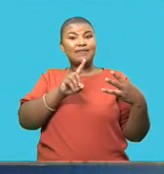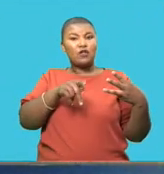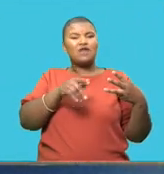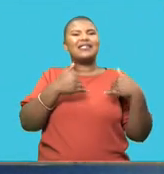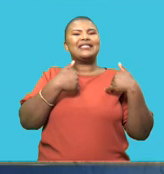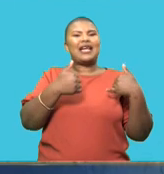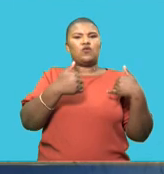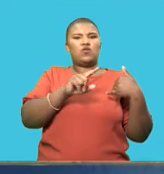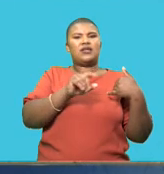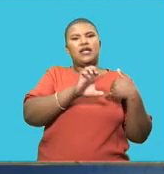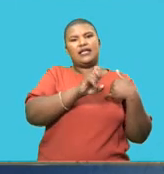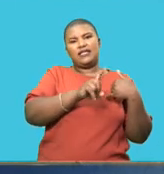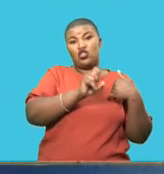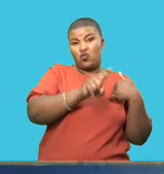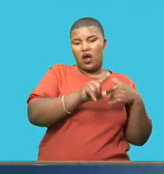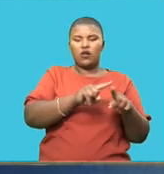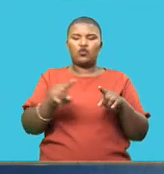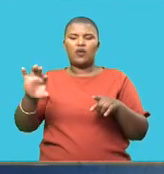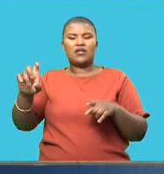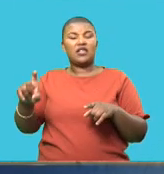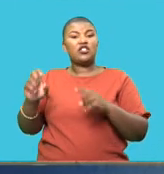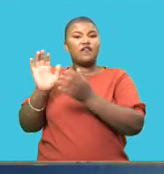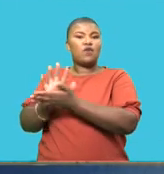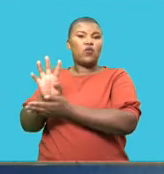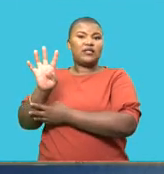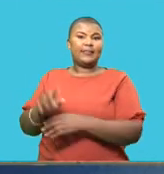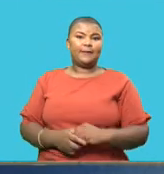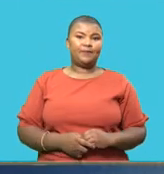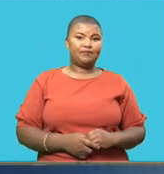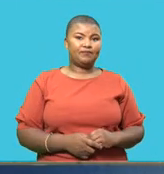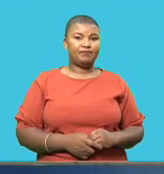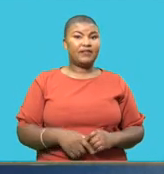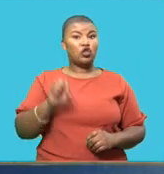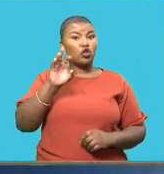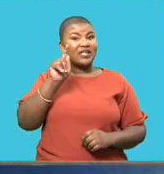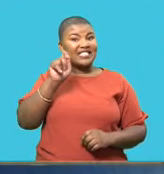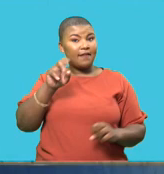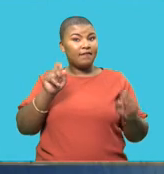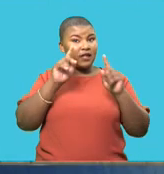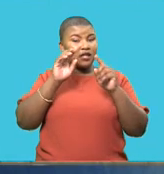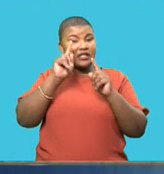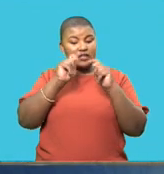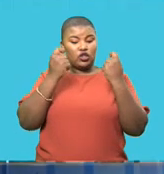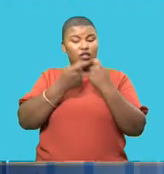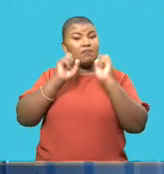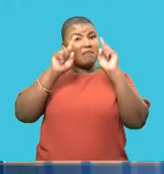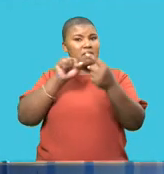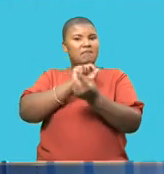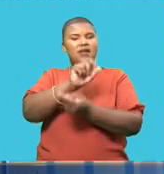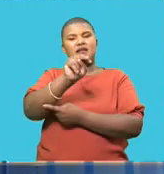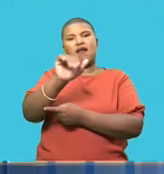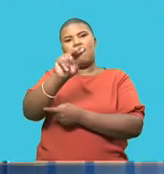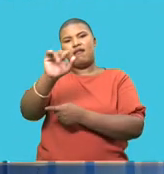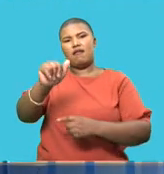e mabapi. Puisanong le lefapha la ditaba la Soweto TV, moedi wa ditshebeletso tsa tshohanyetso tsa Johannesburg e leng Nana